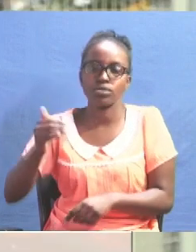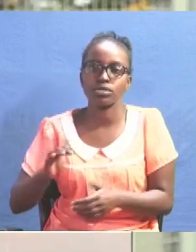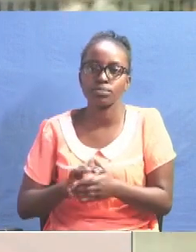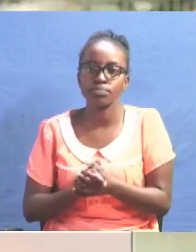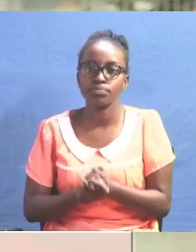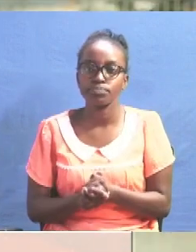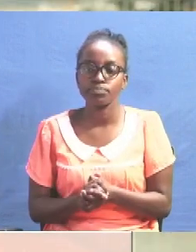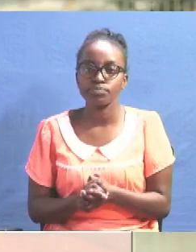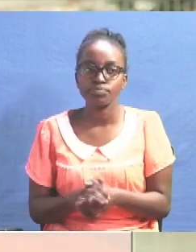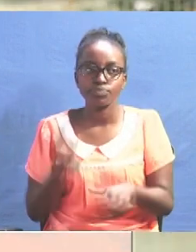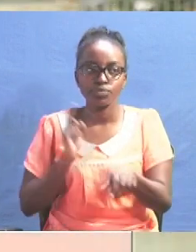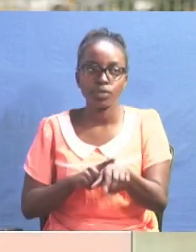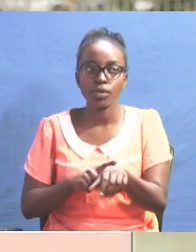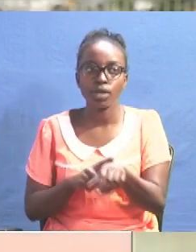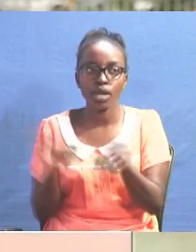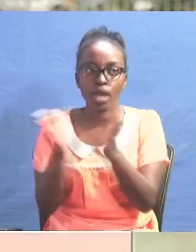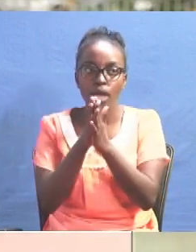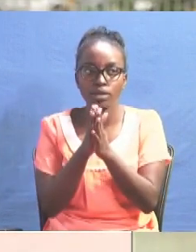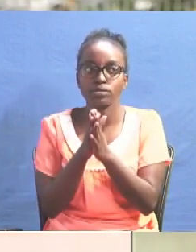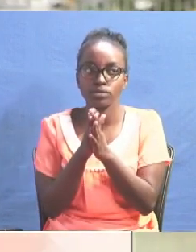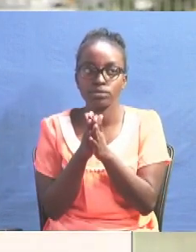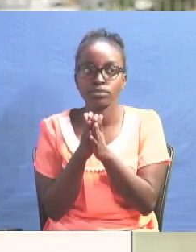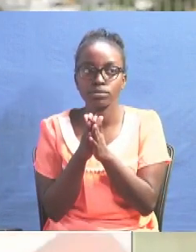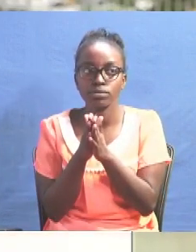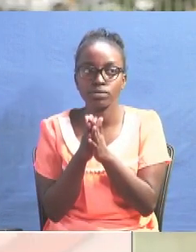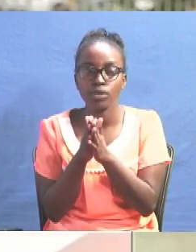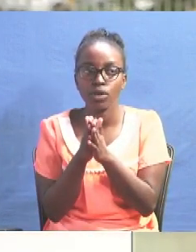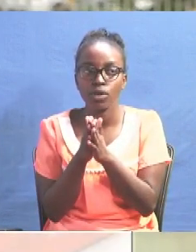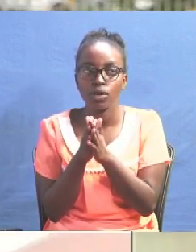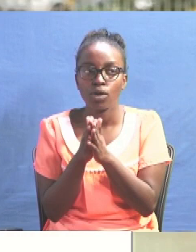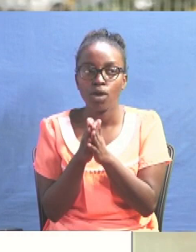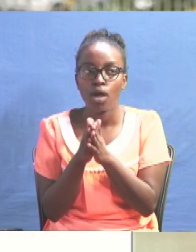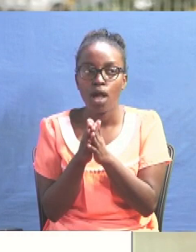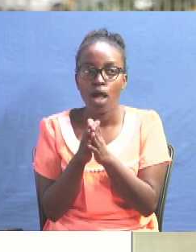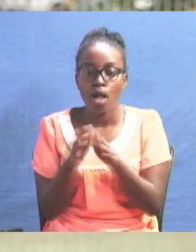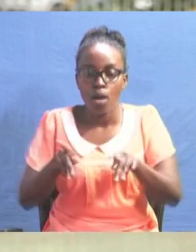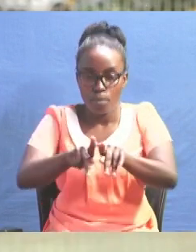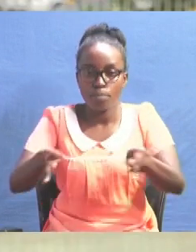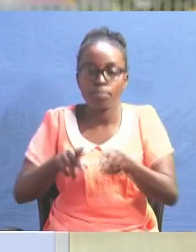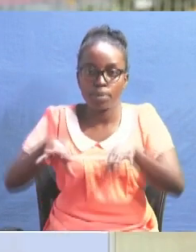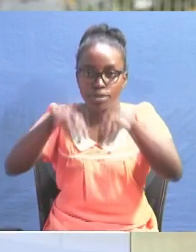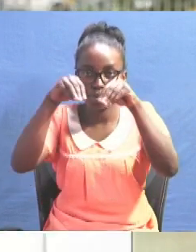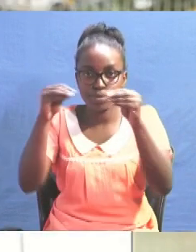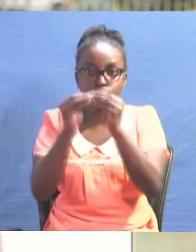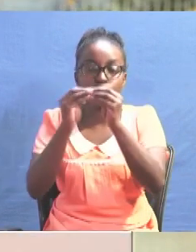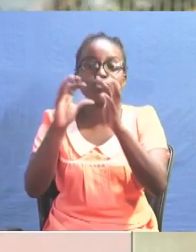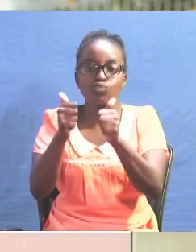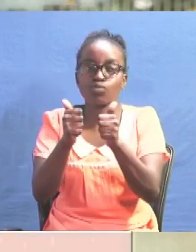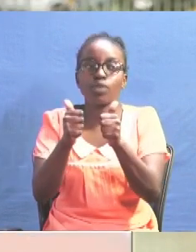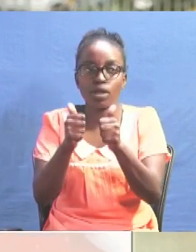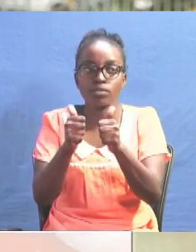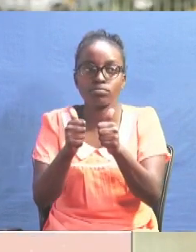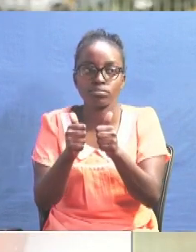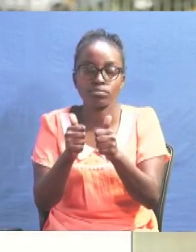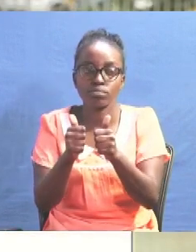disappearance, and he met to the compound where he was residing. But